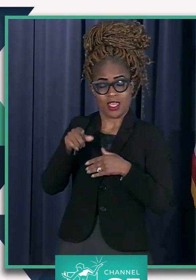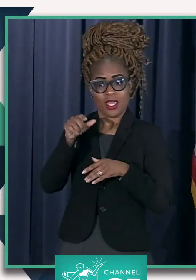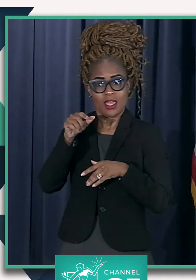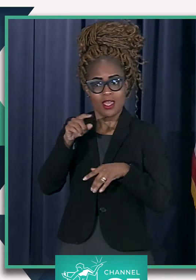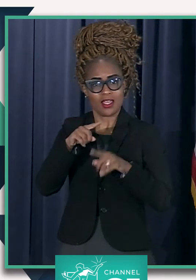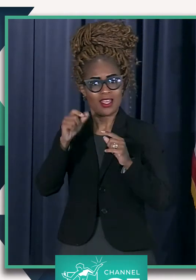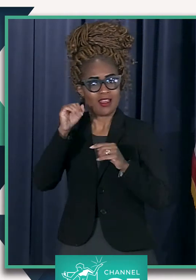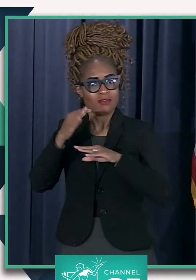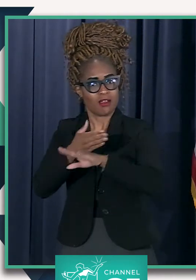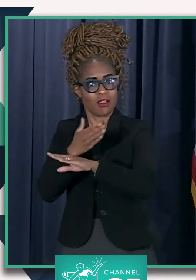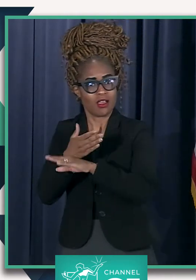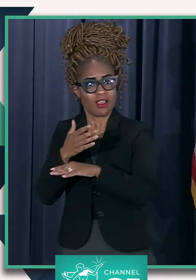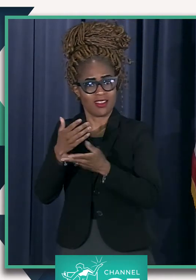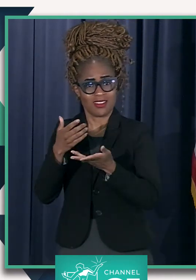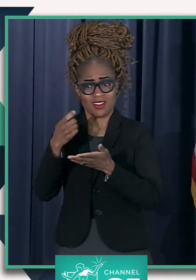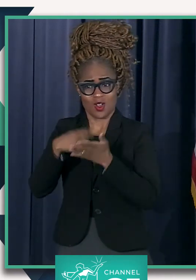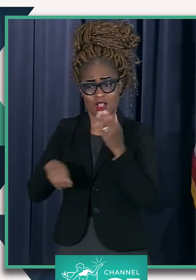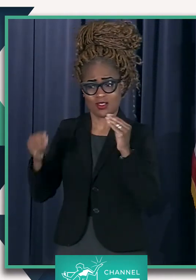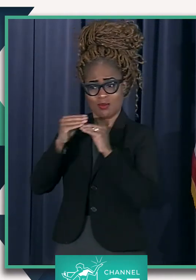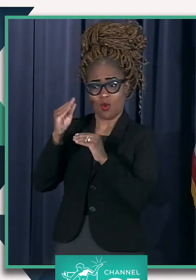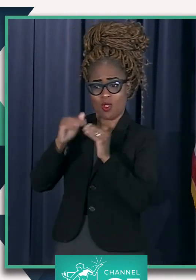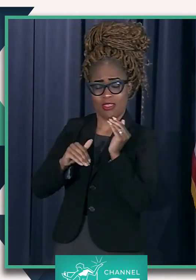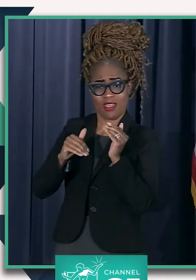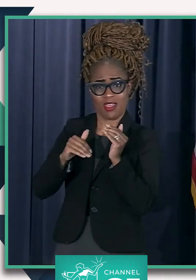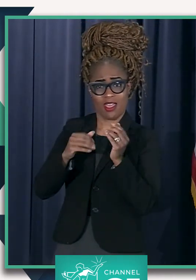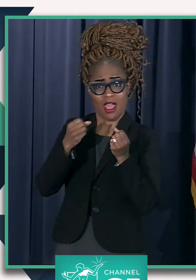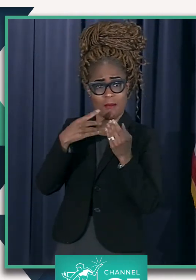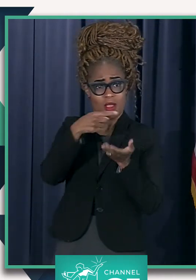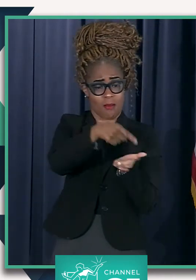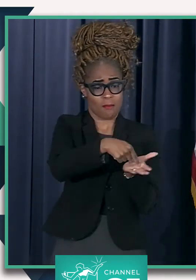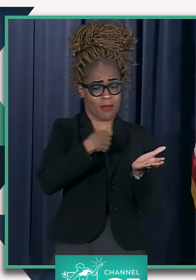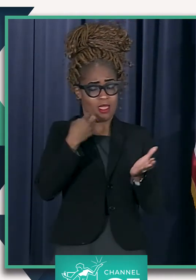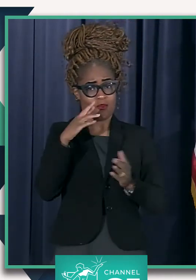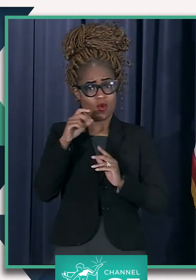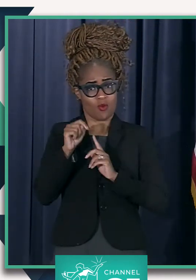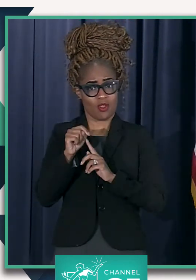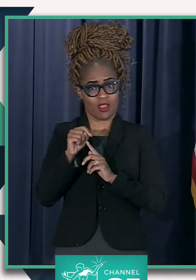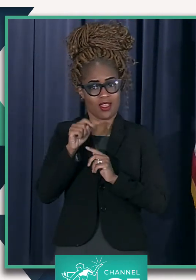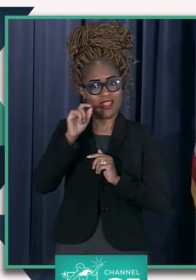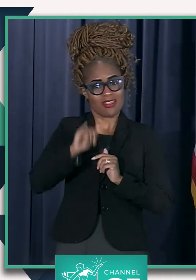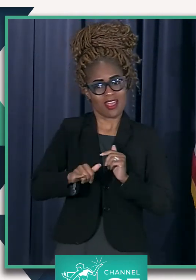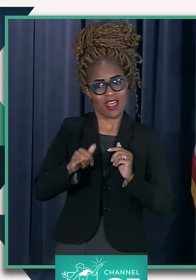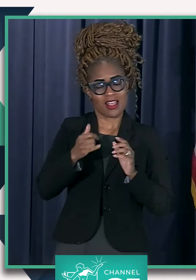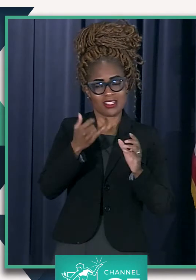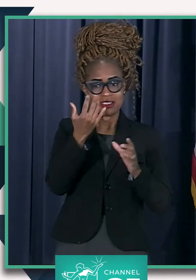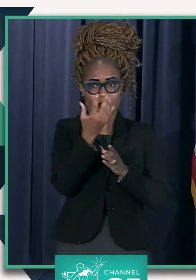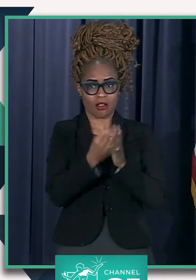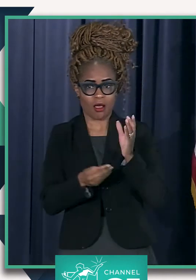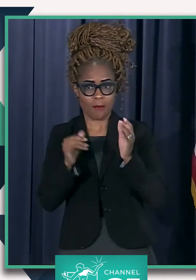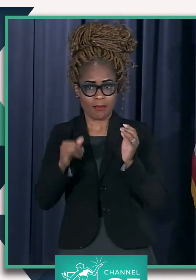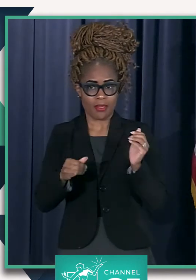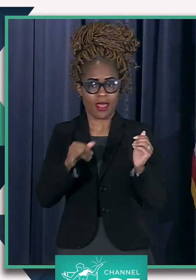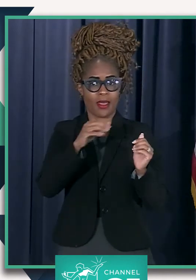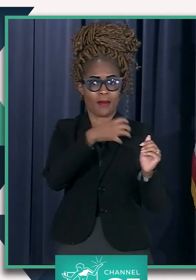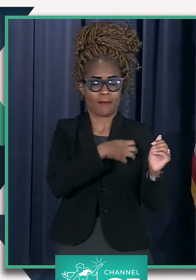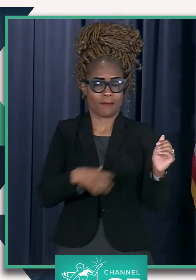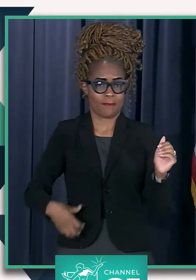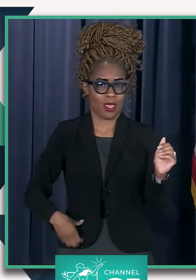you commit yourself to keeping those rents affordable. This is the dreaded funding gap that Mayor Duggan mentioned